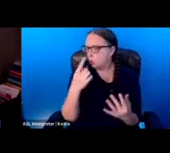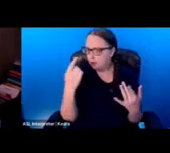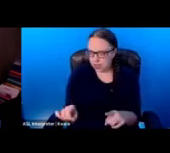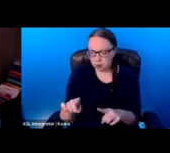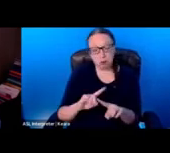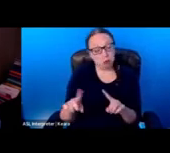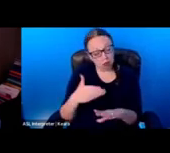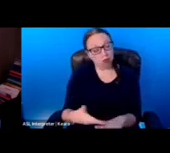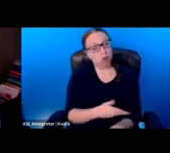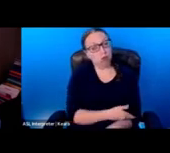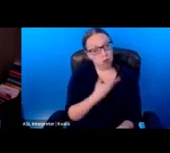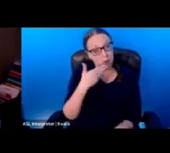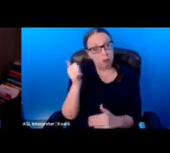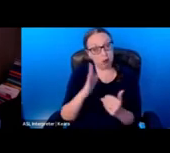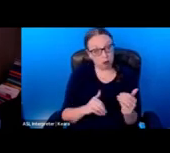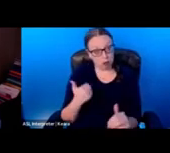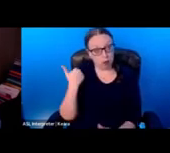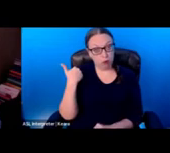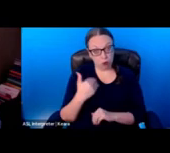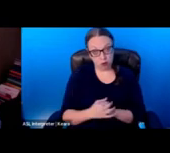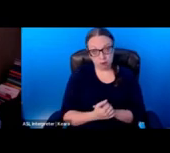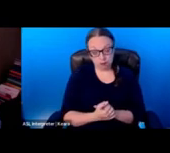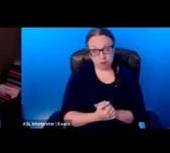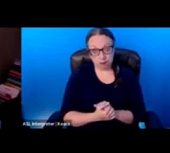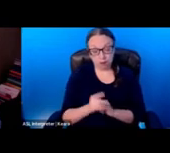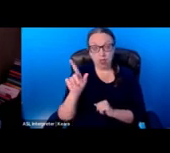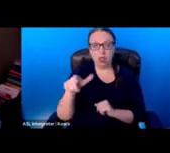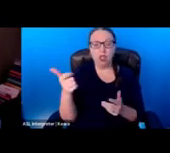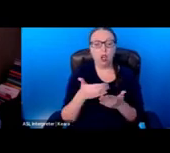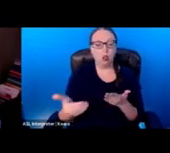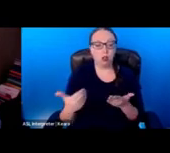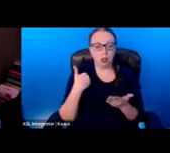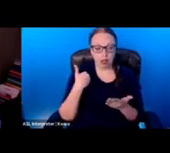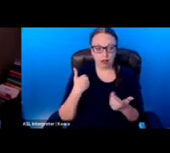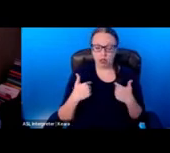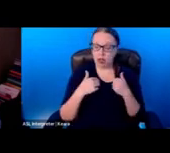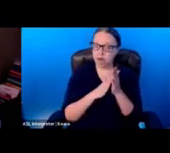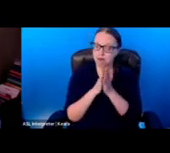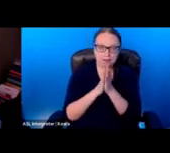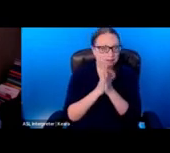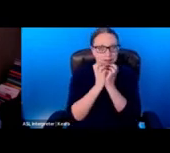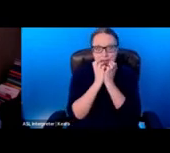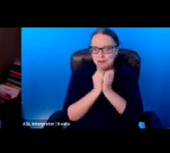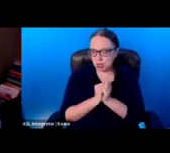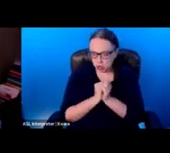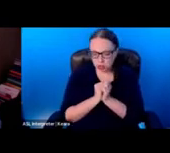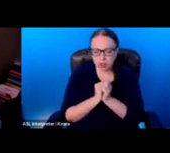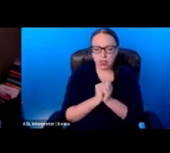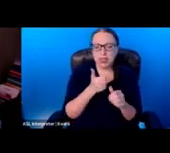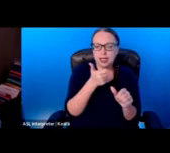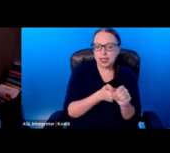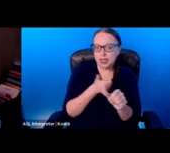it used to be. Another thing that we have that I'm particularly passionate about is each